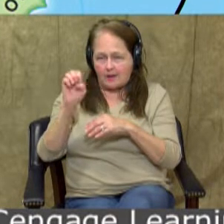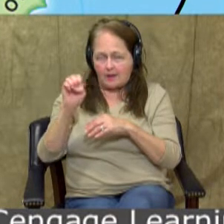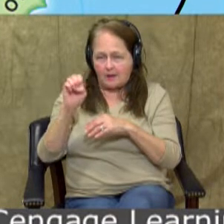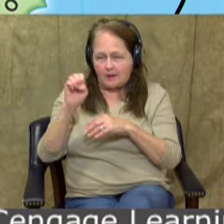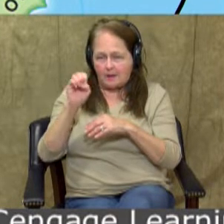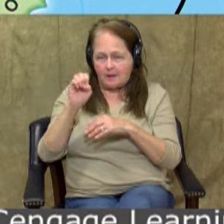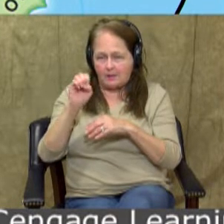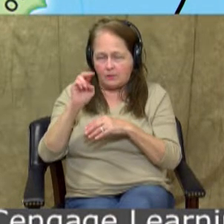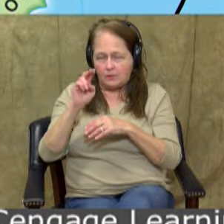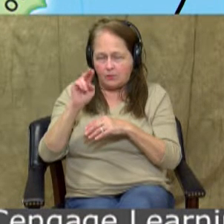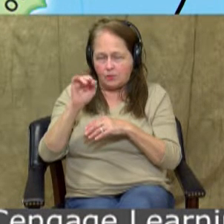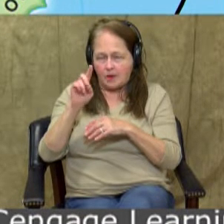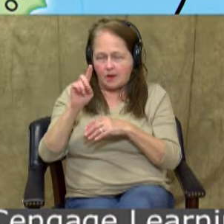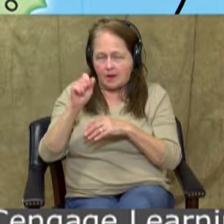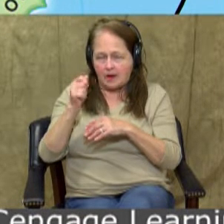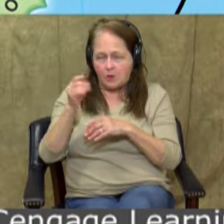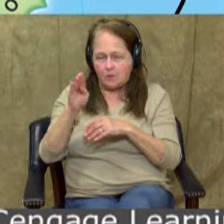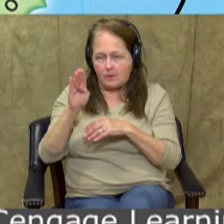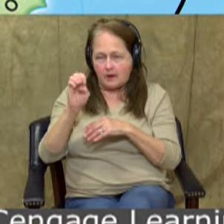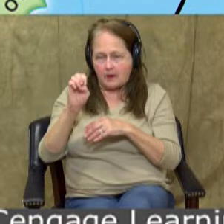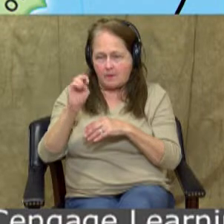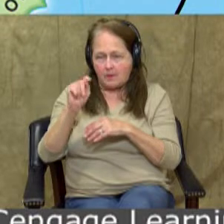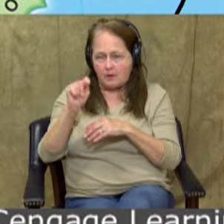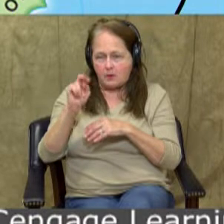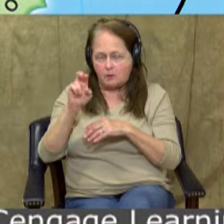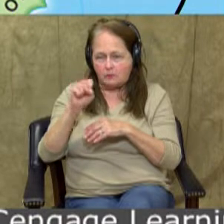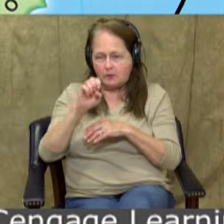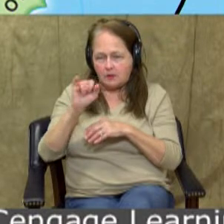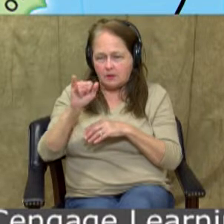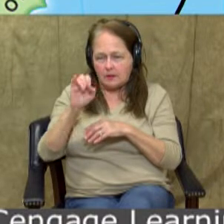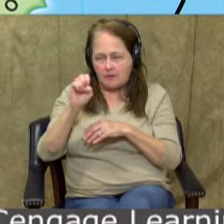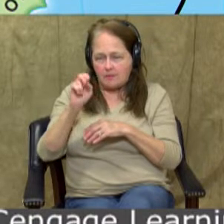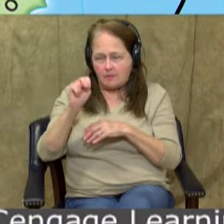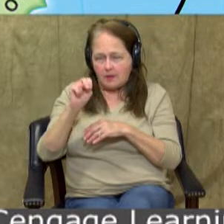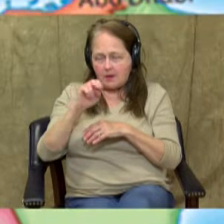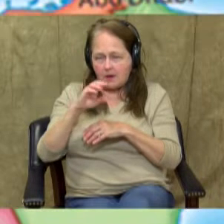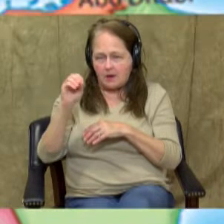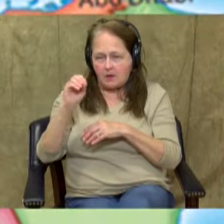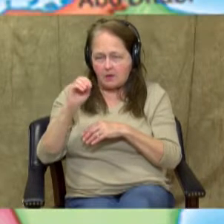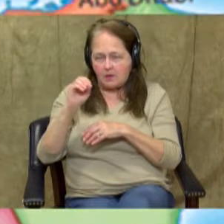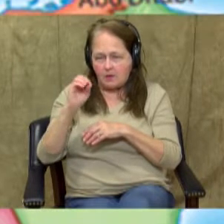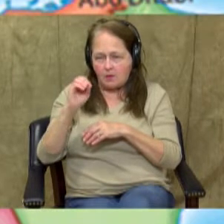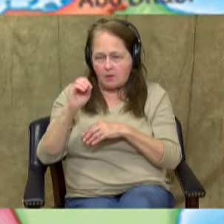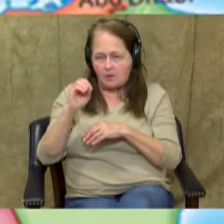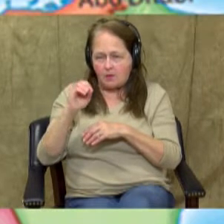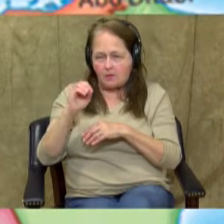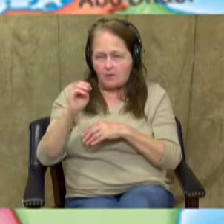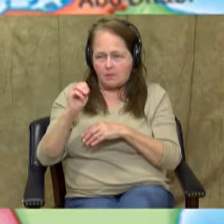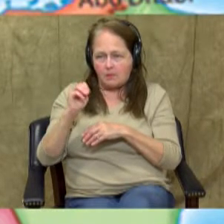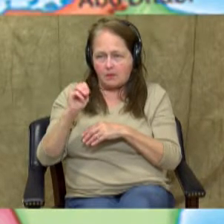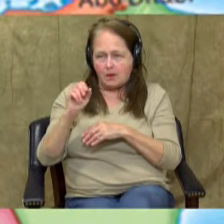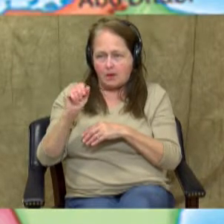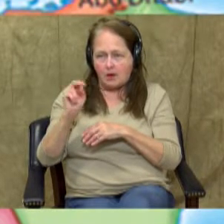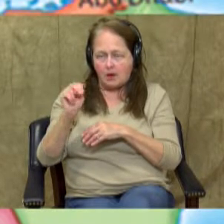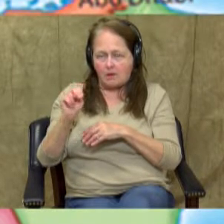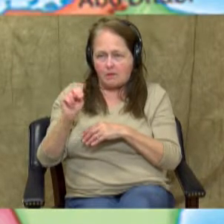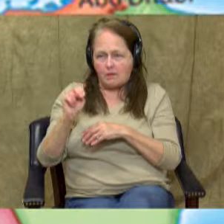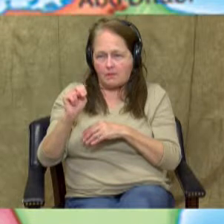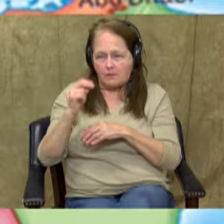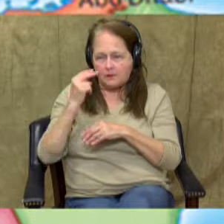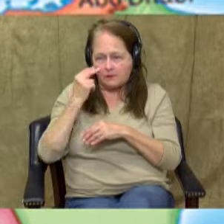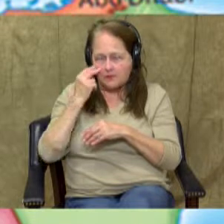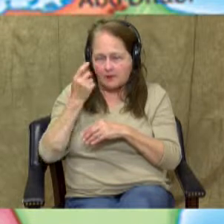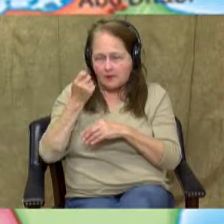then beneath that is Yemen and Oman. And I've skipped a few of them because I want us to zoom in so that we can see them a little bit